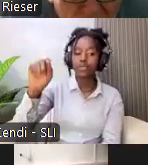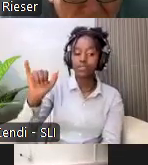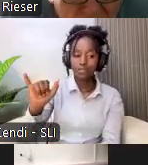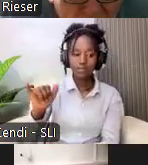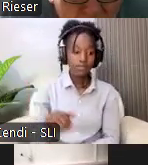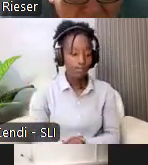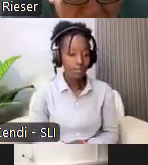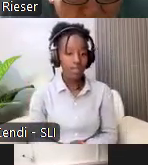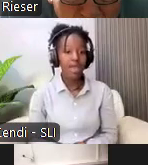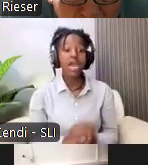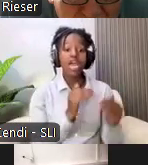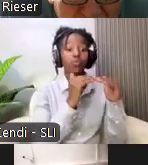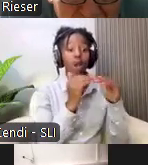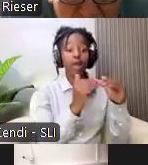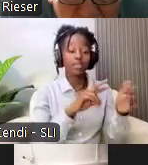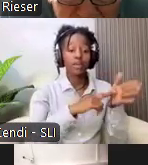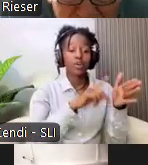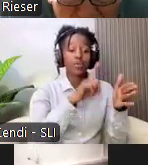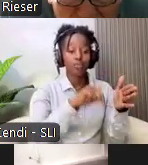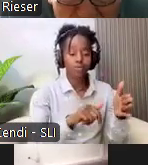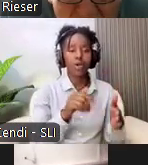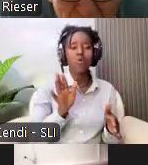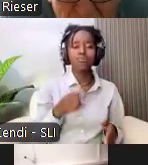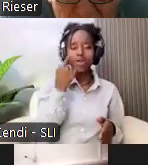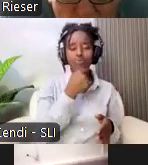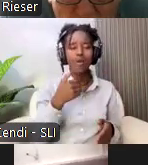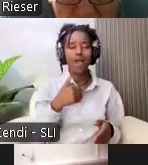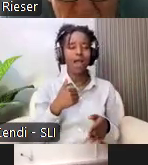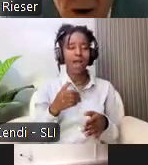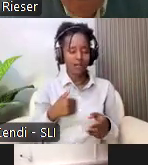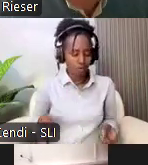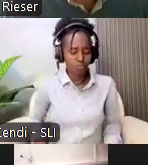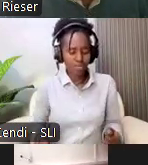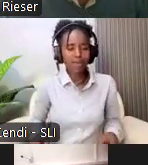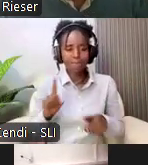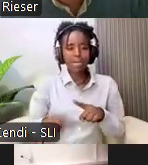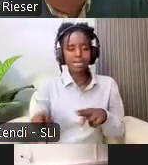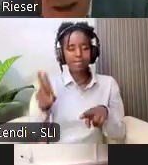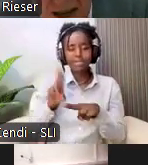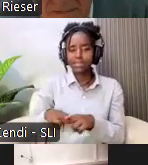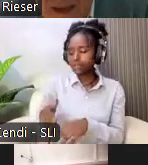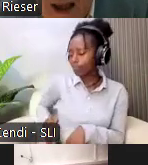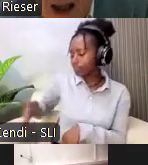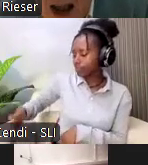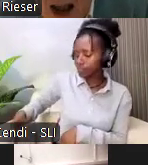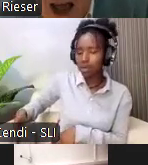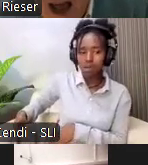purple, a young woman in a wheelchair next to a bicycle, a very tall person on a bicycle that doesn't fit